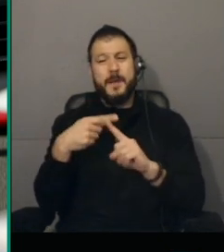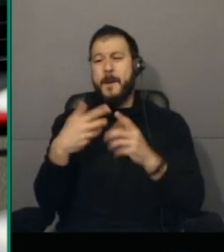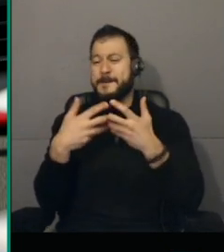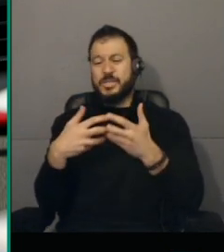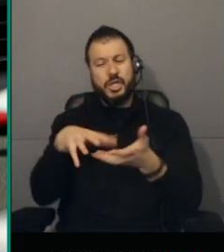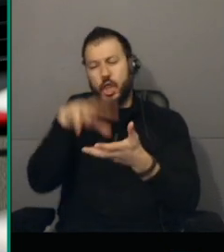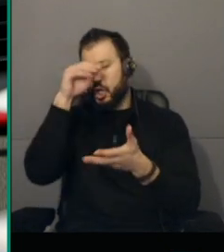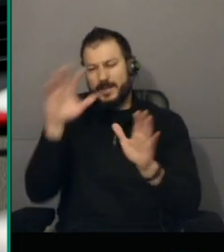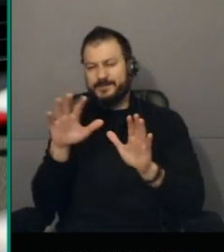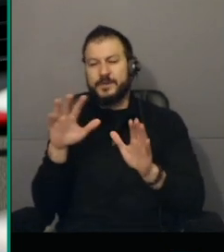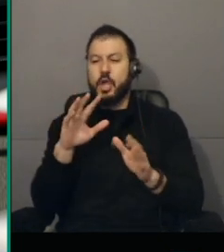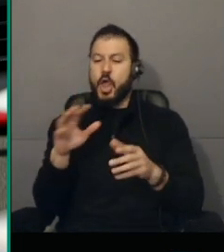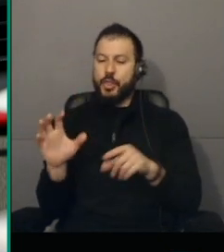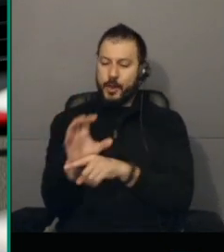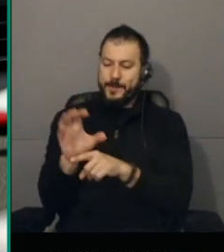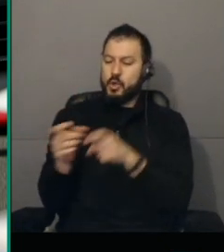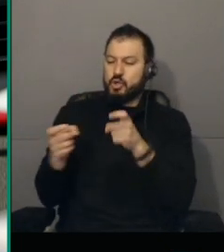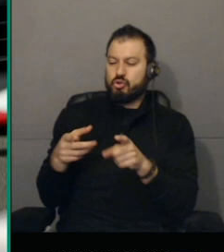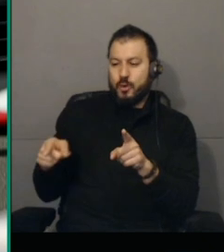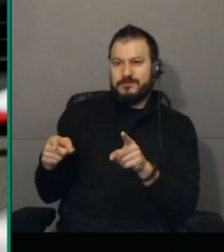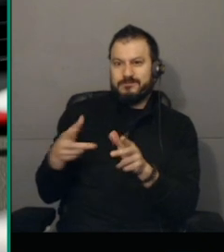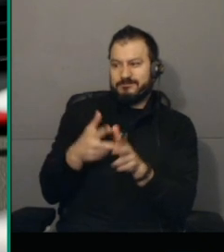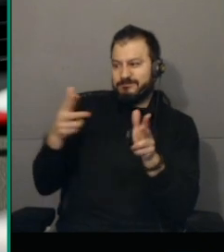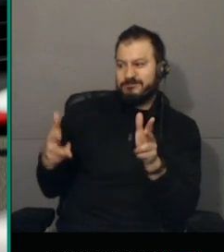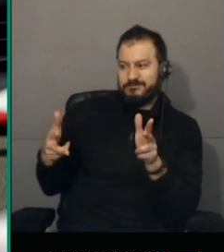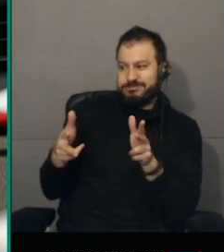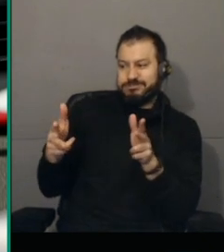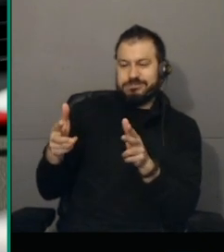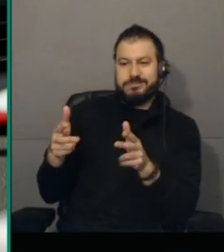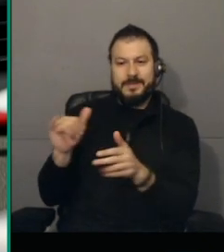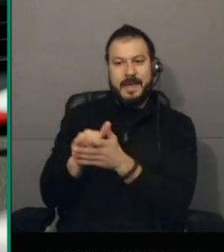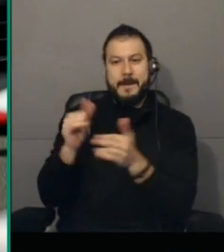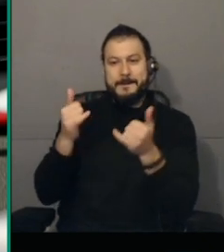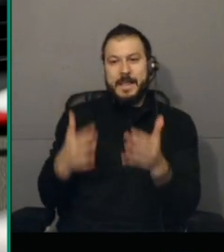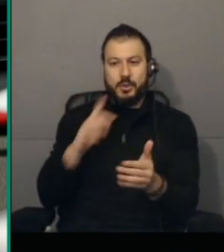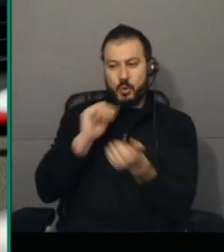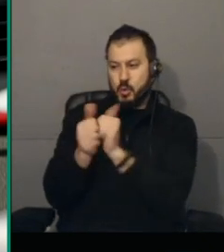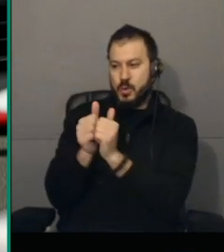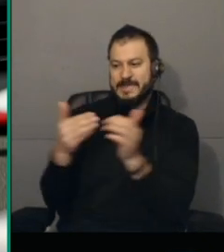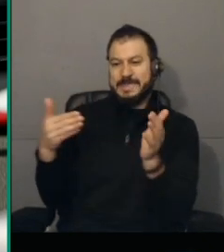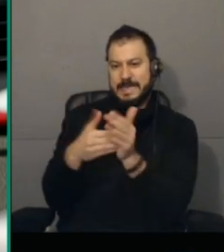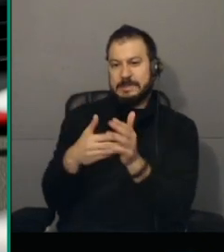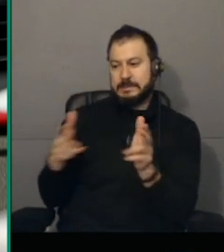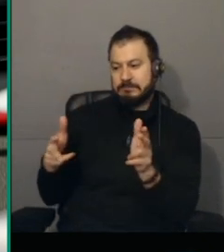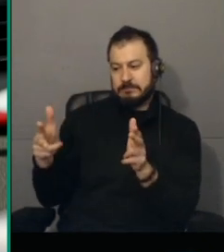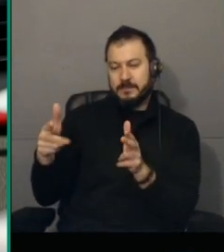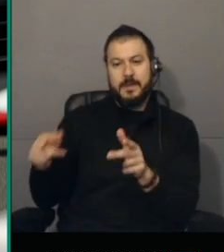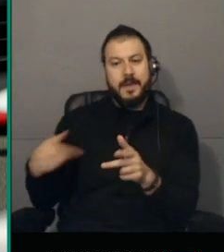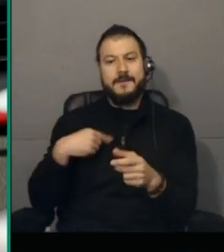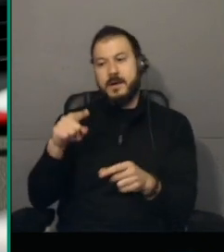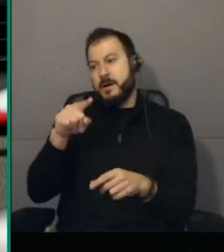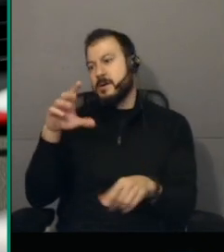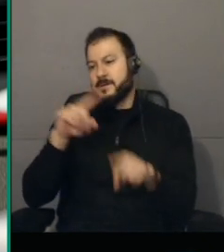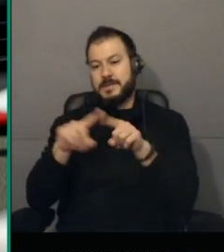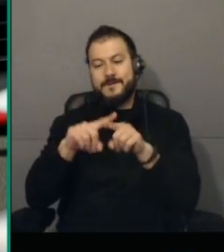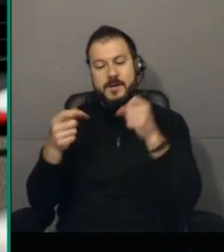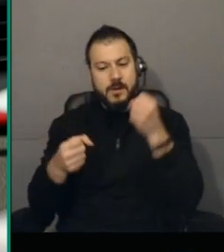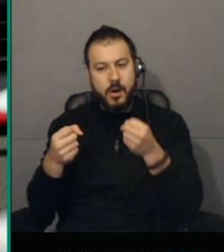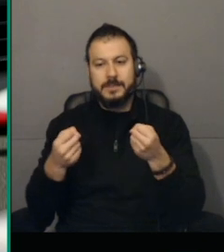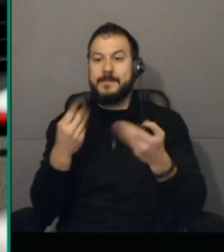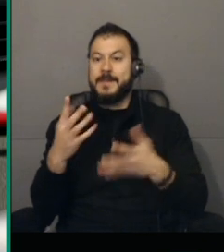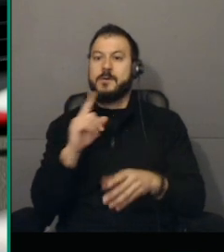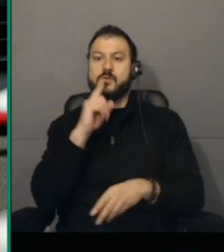learning. We're talking about the computer-controlled opponents that players race against. Forza Motorsport packs hundreds of cars,